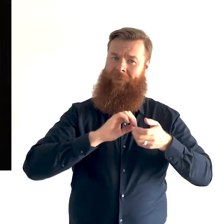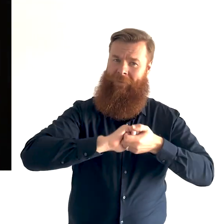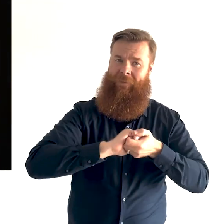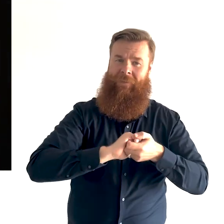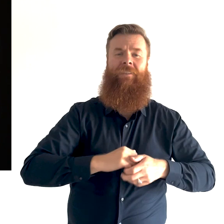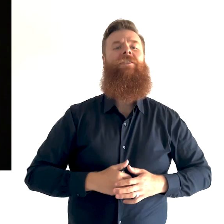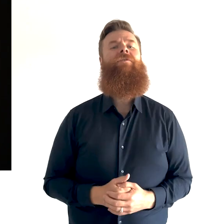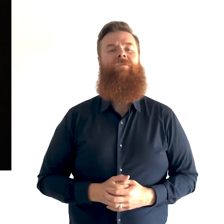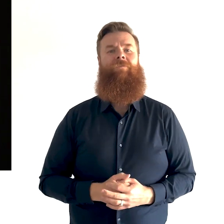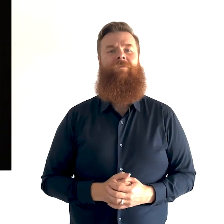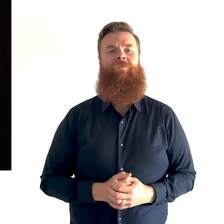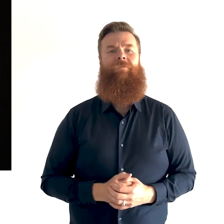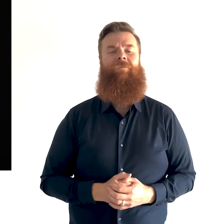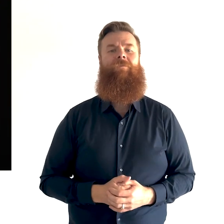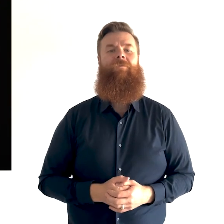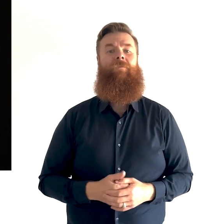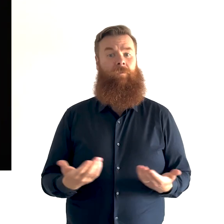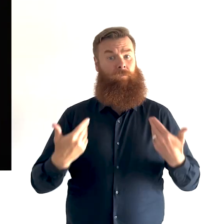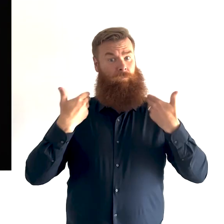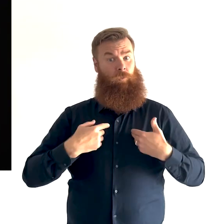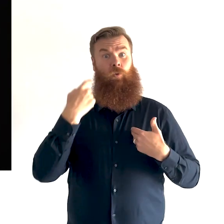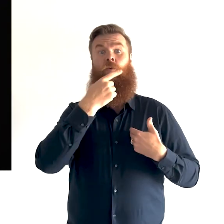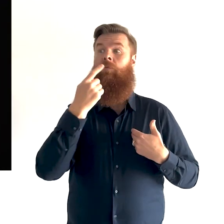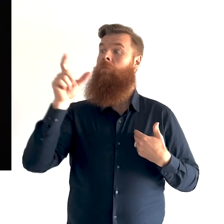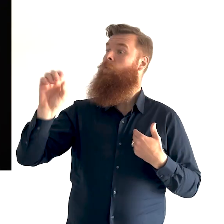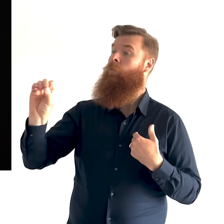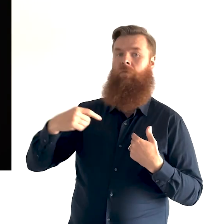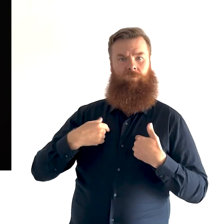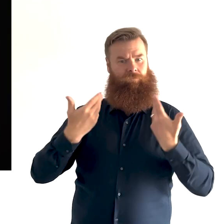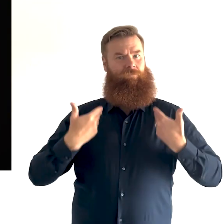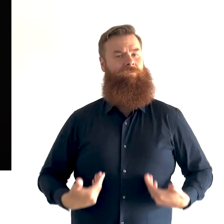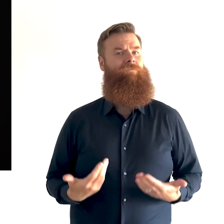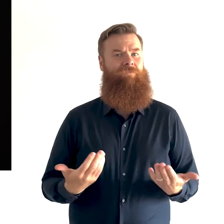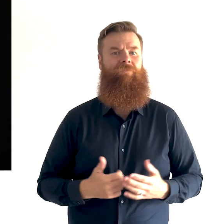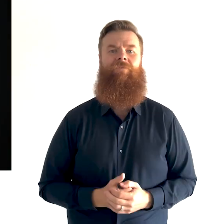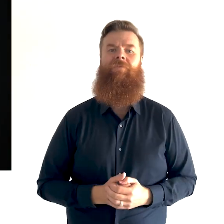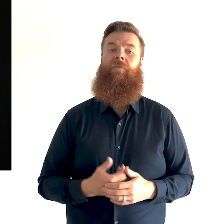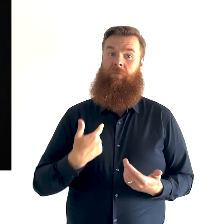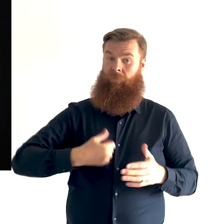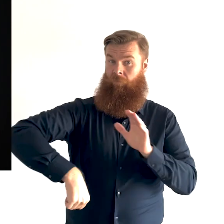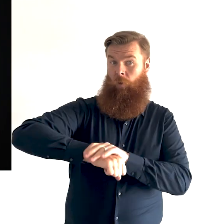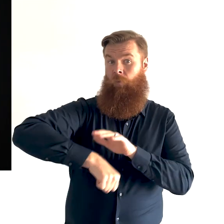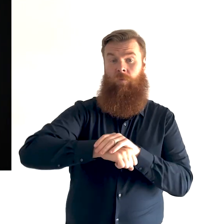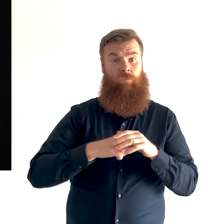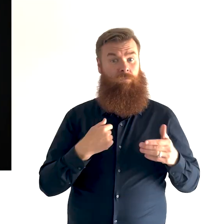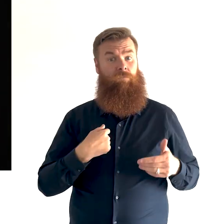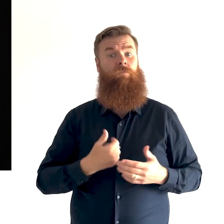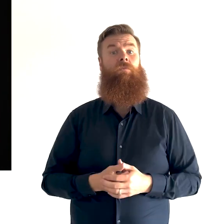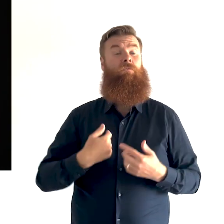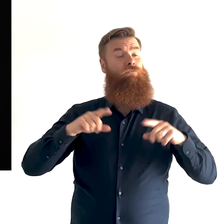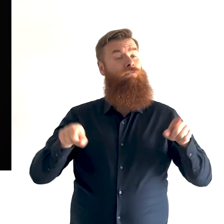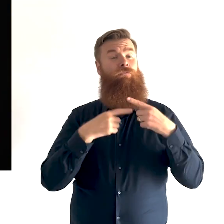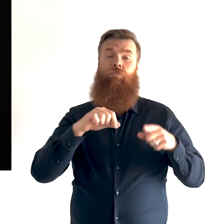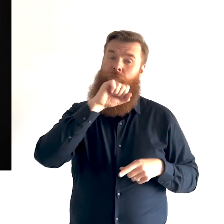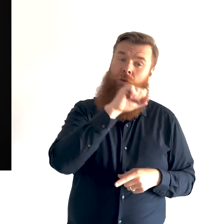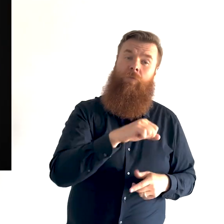am a friend. I am someone who can't sit still. I am a footballer. A